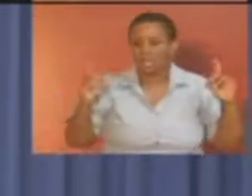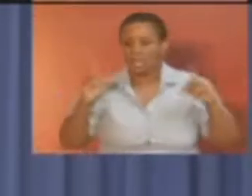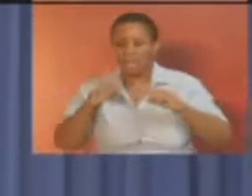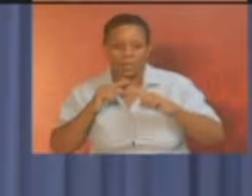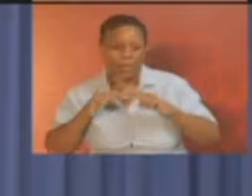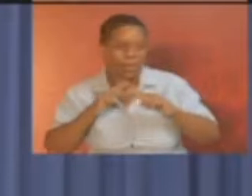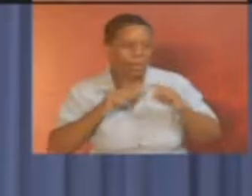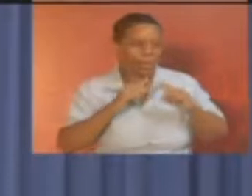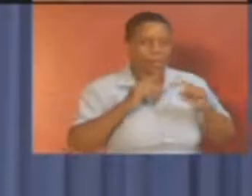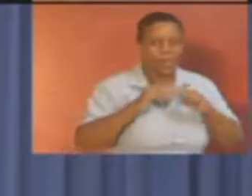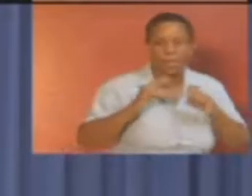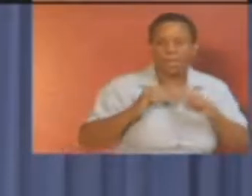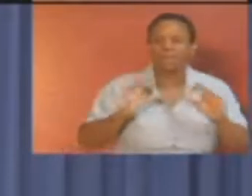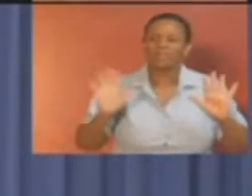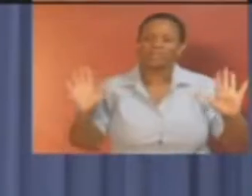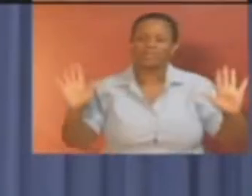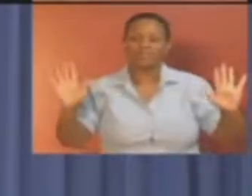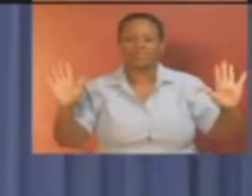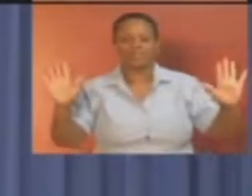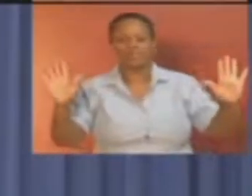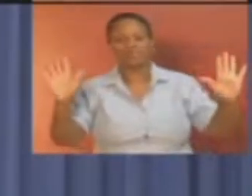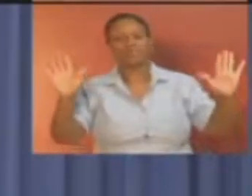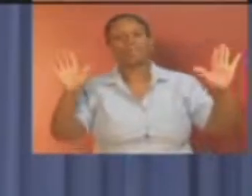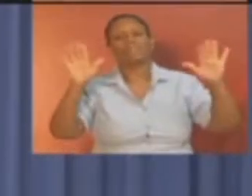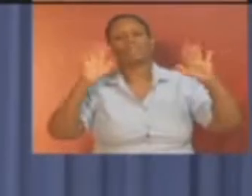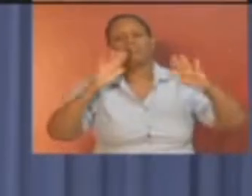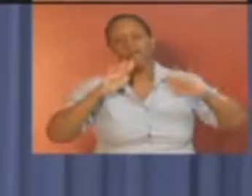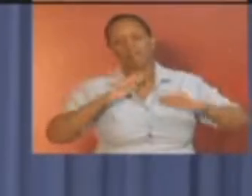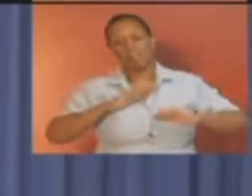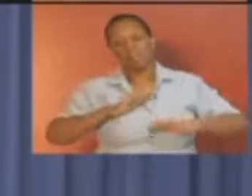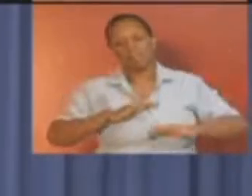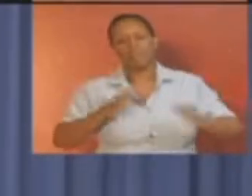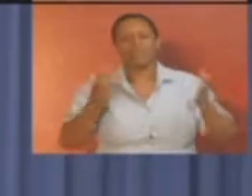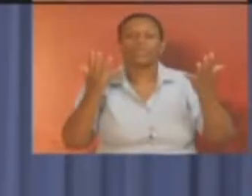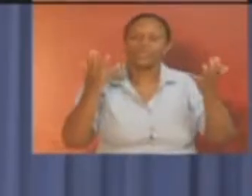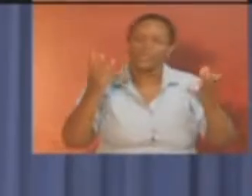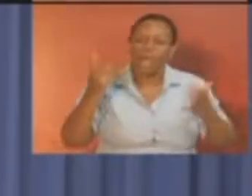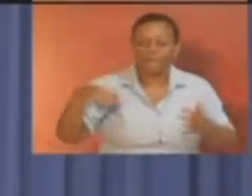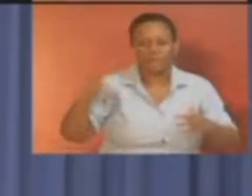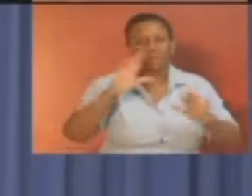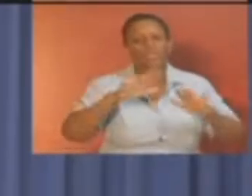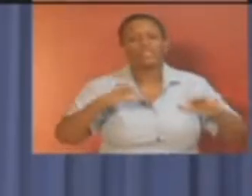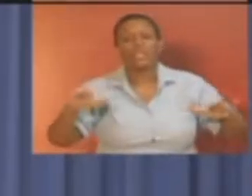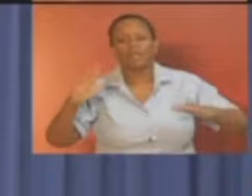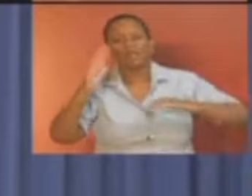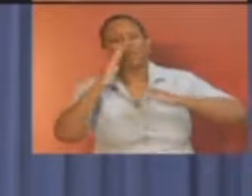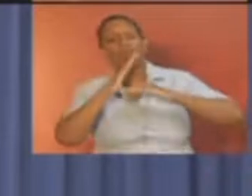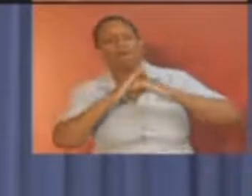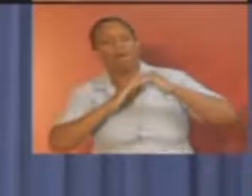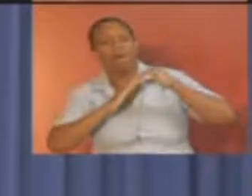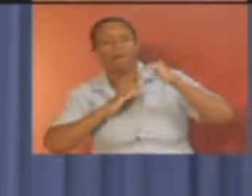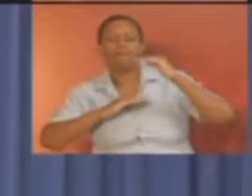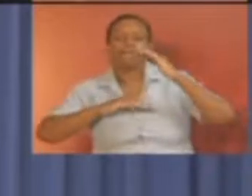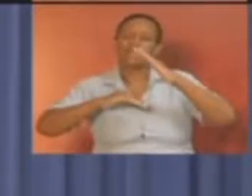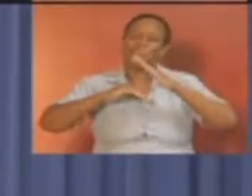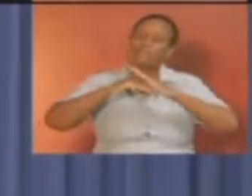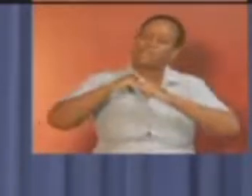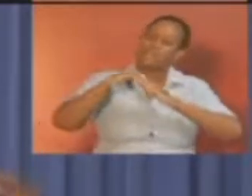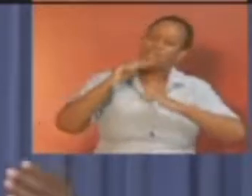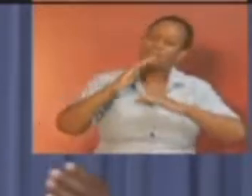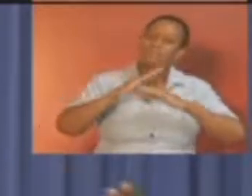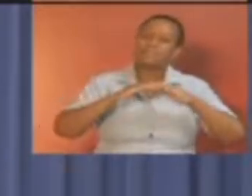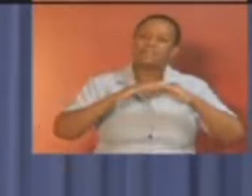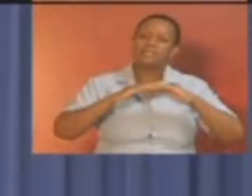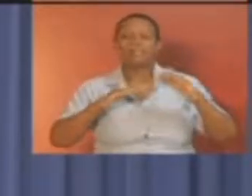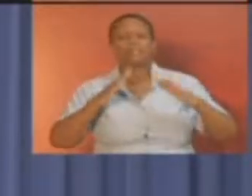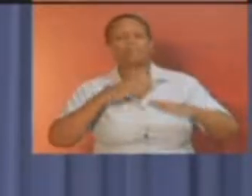that. Basically what it is an exam that they'll go and do and go back home. That exam will allow us